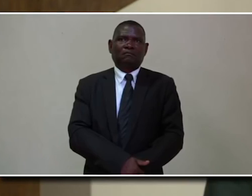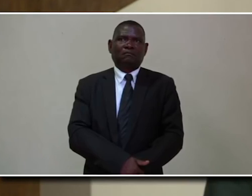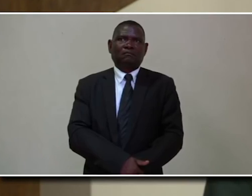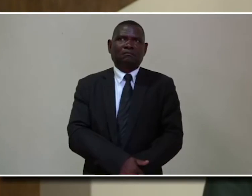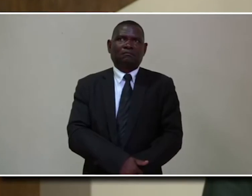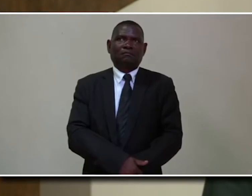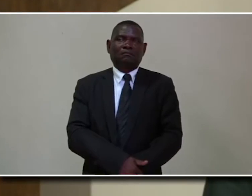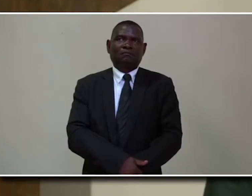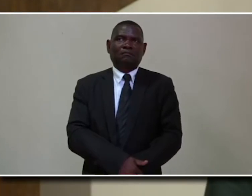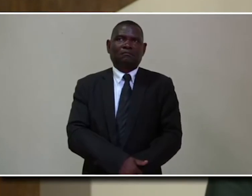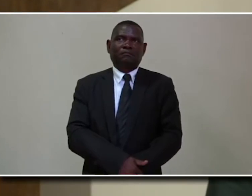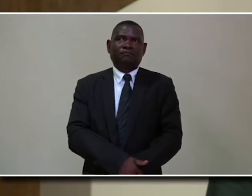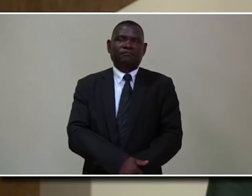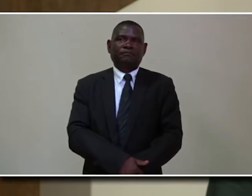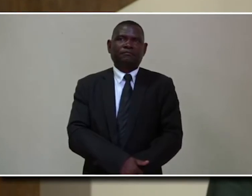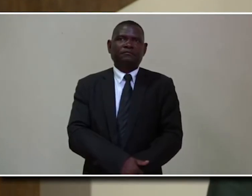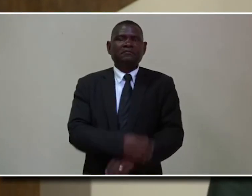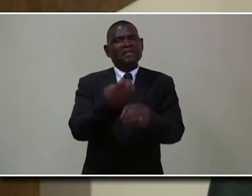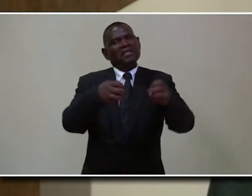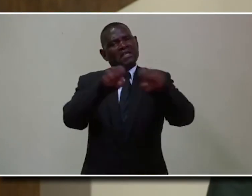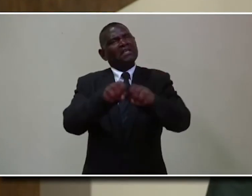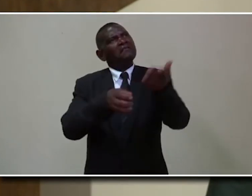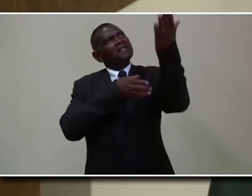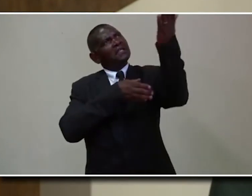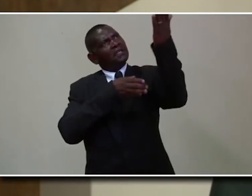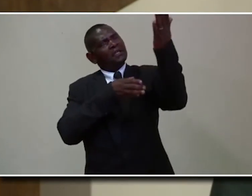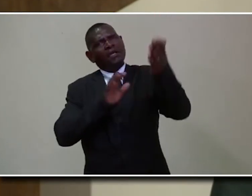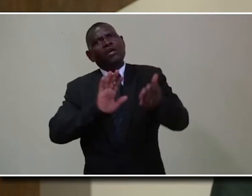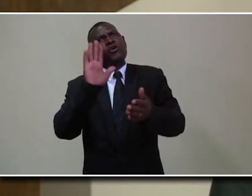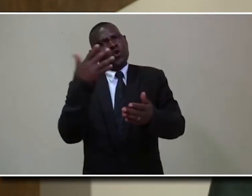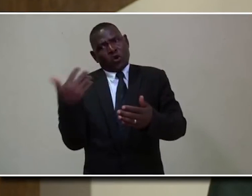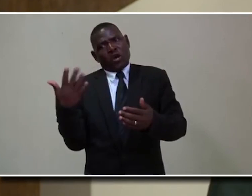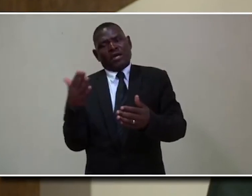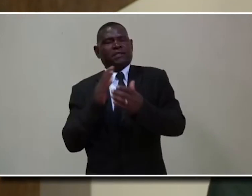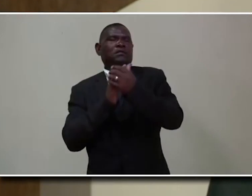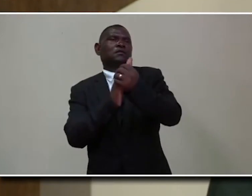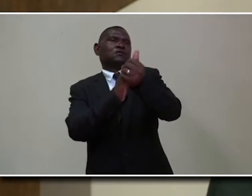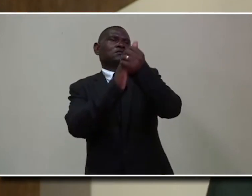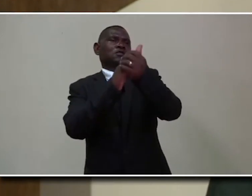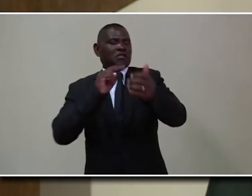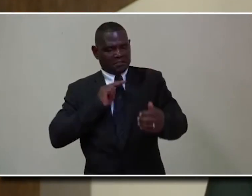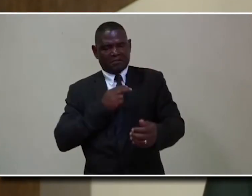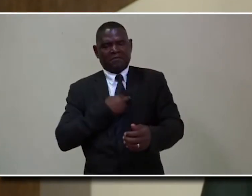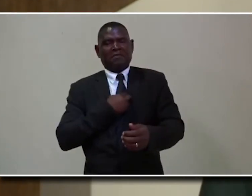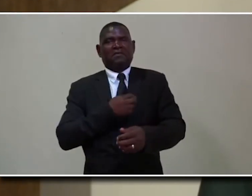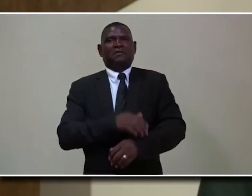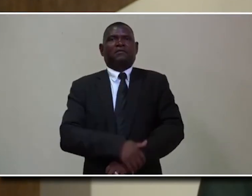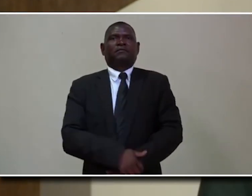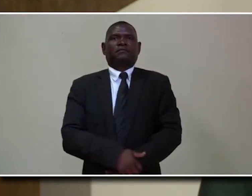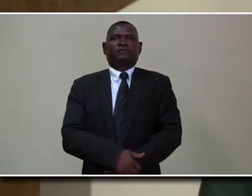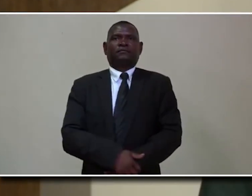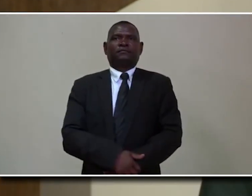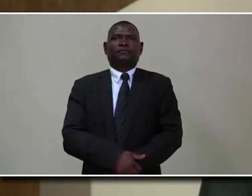Even there, your hand shall lead me. Ndipo ngakhale komweko mudzanditsogolera.